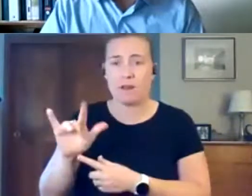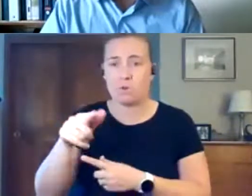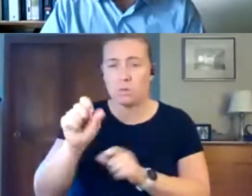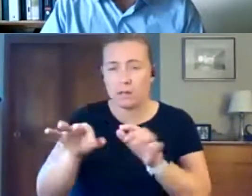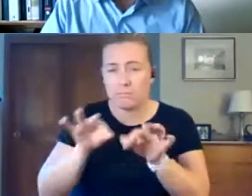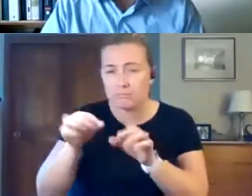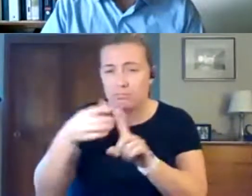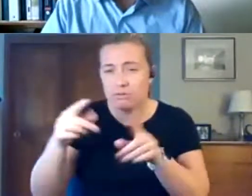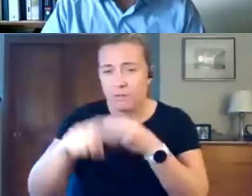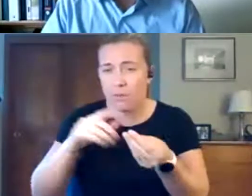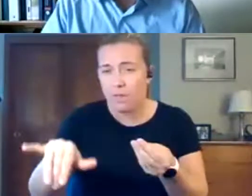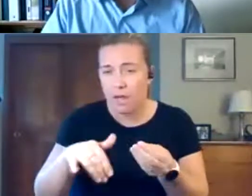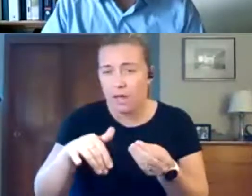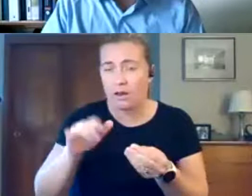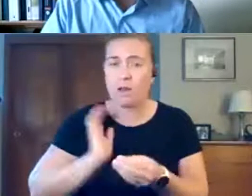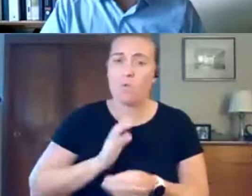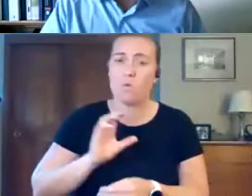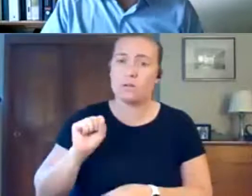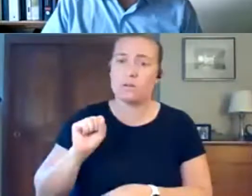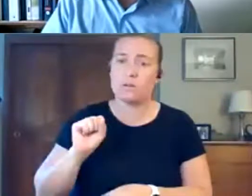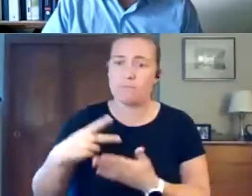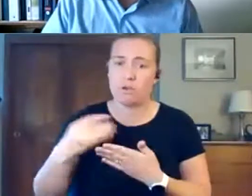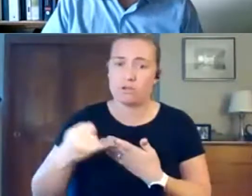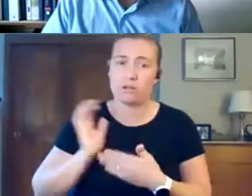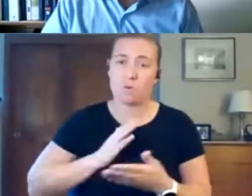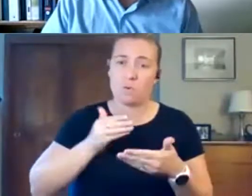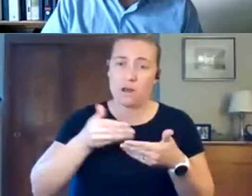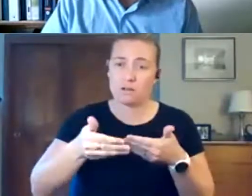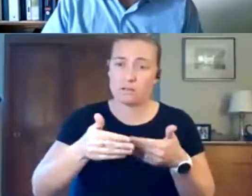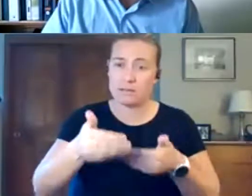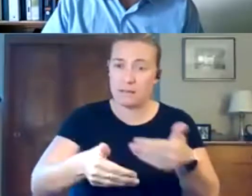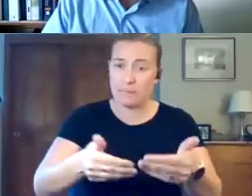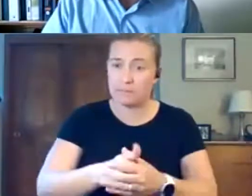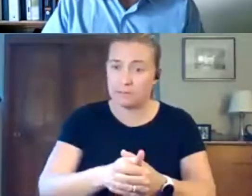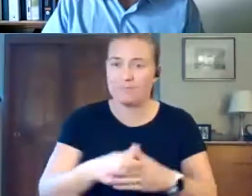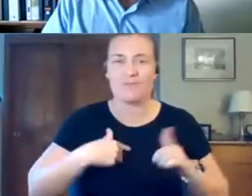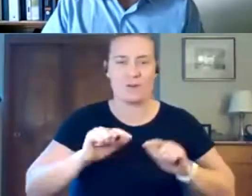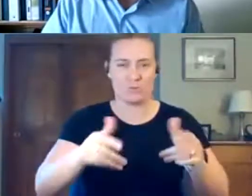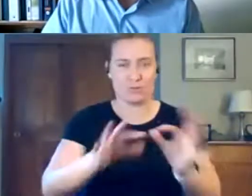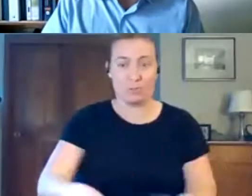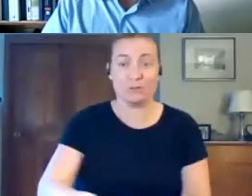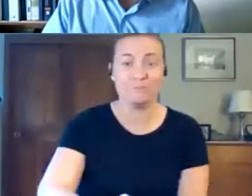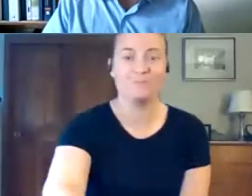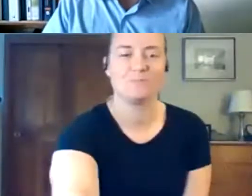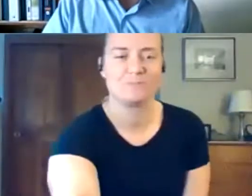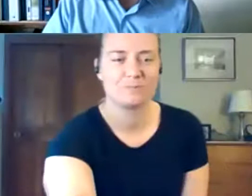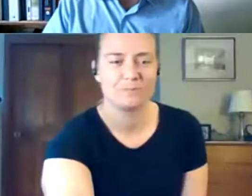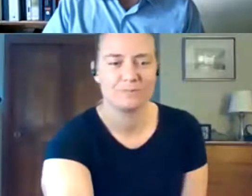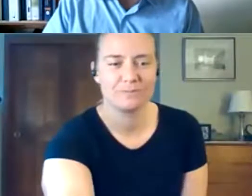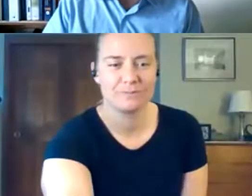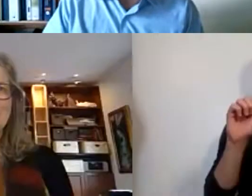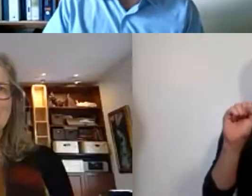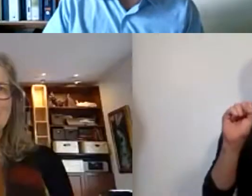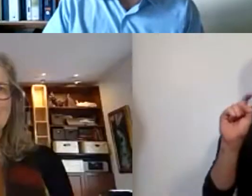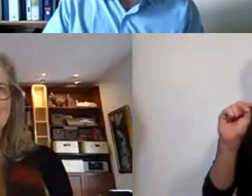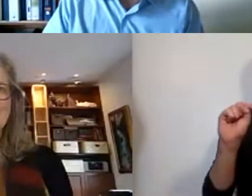STOMP project and our next steps, and see if they have any thoughts. Oh yeah, that'd be great. So STOMP is our